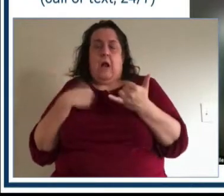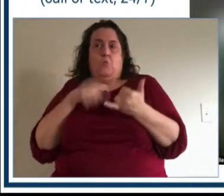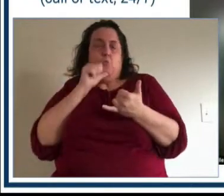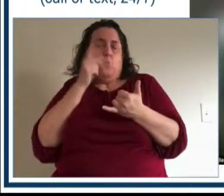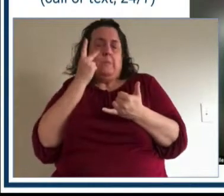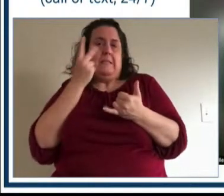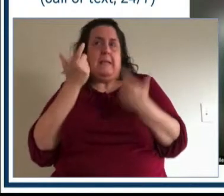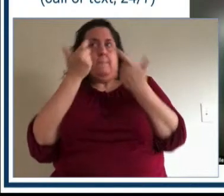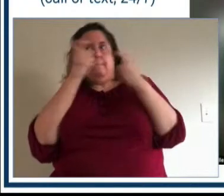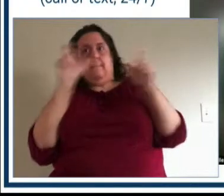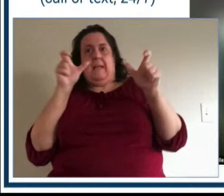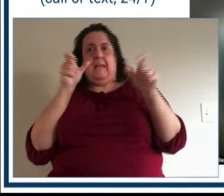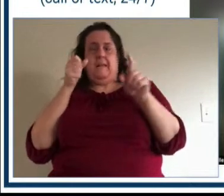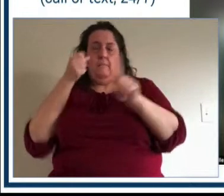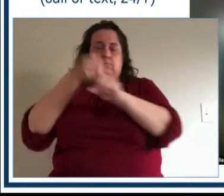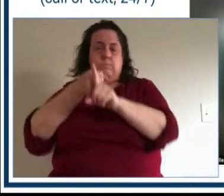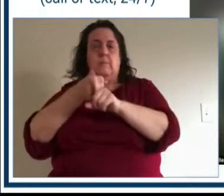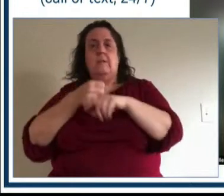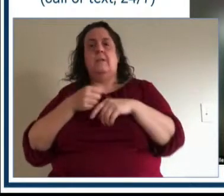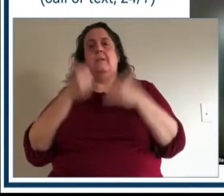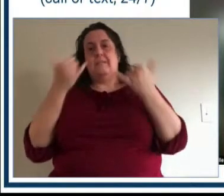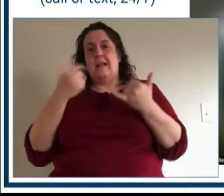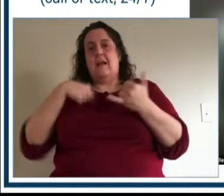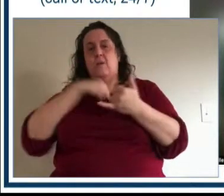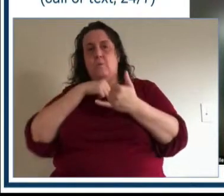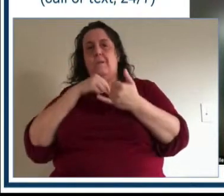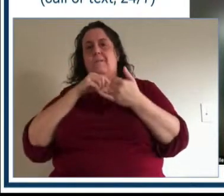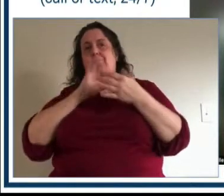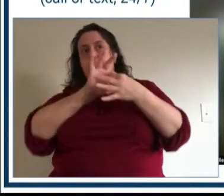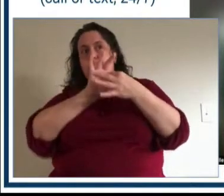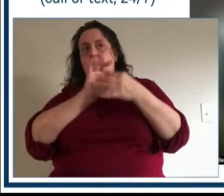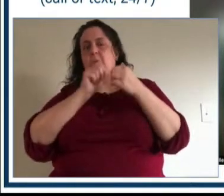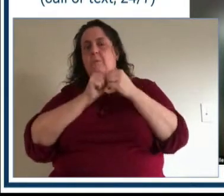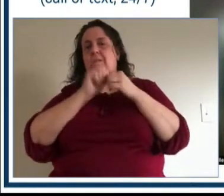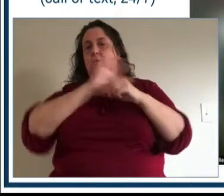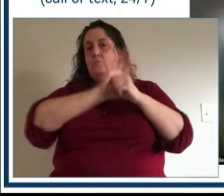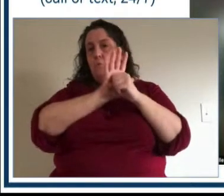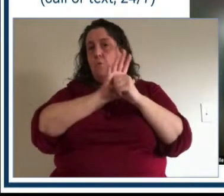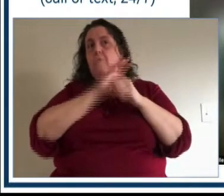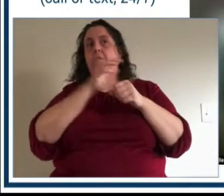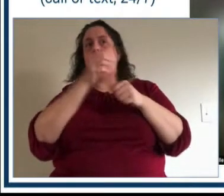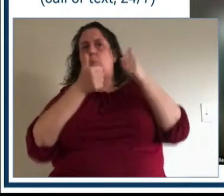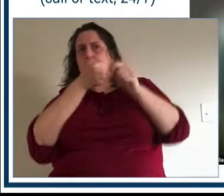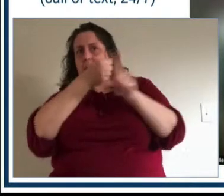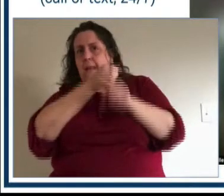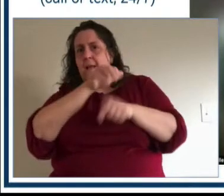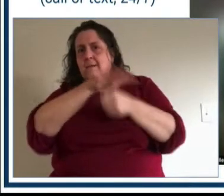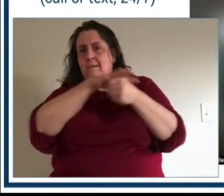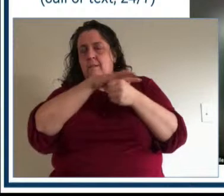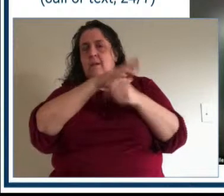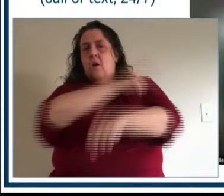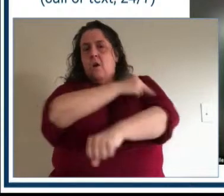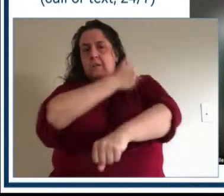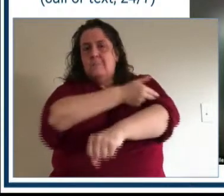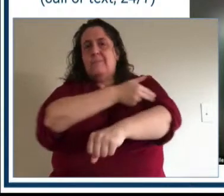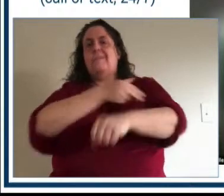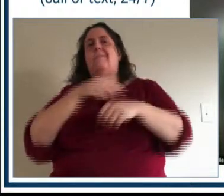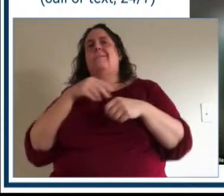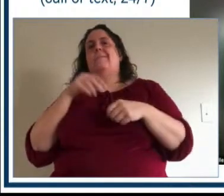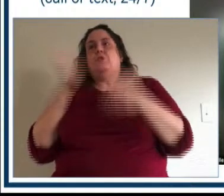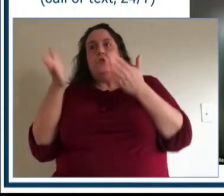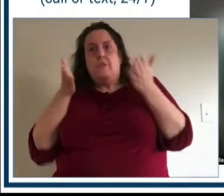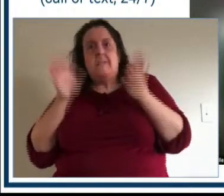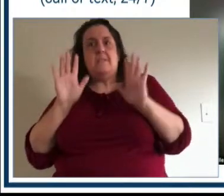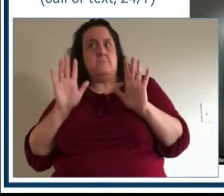our COVID directors and physician leaders to understand the impact on the local hospital and local services. So far, we